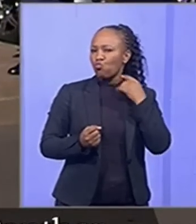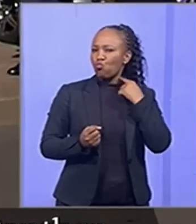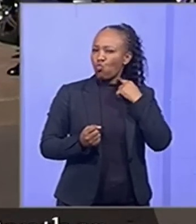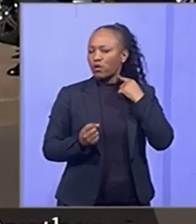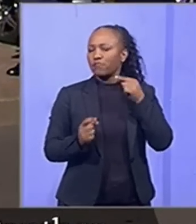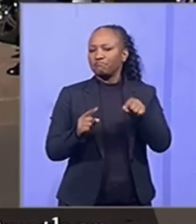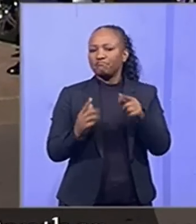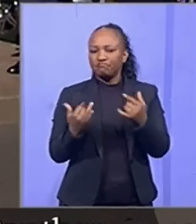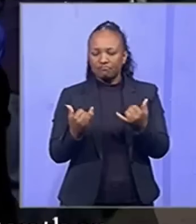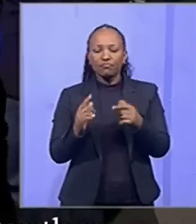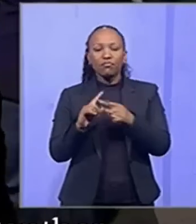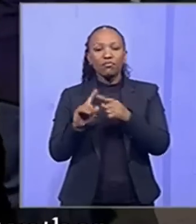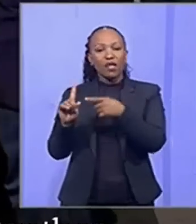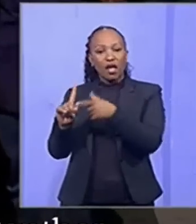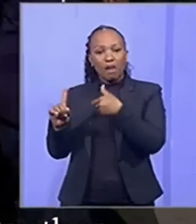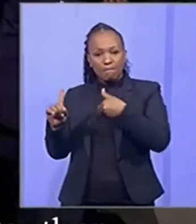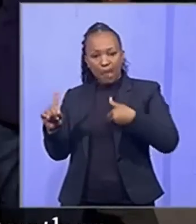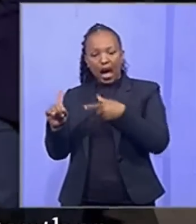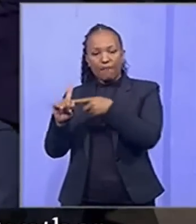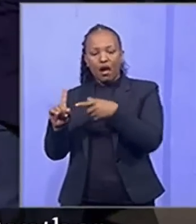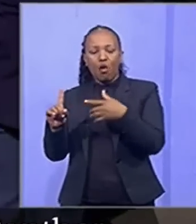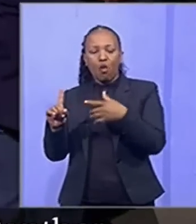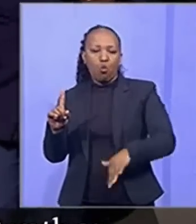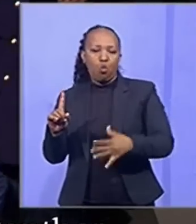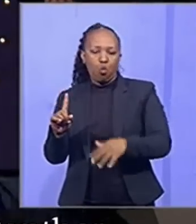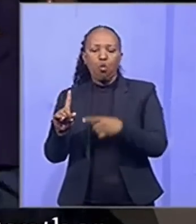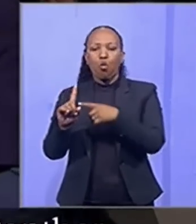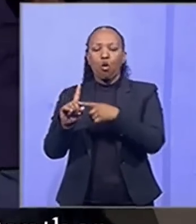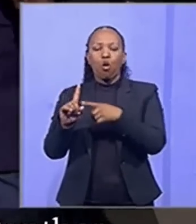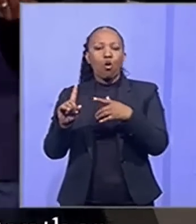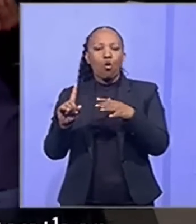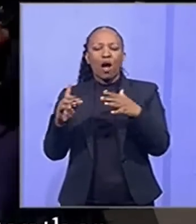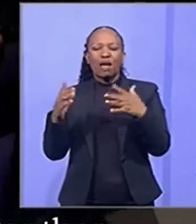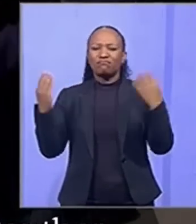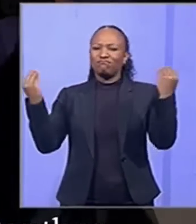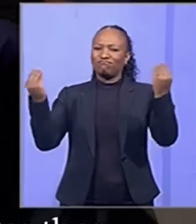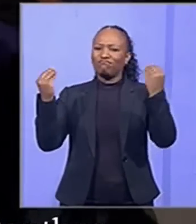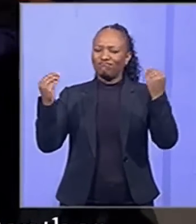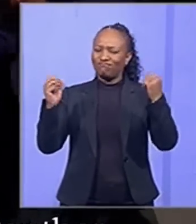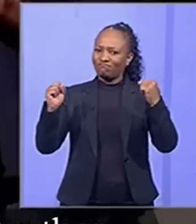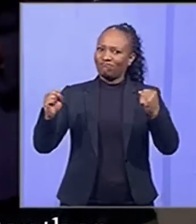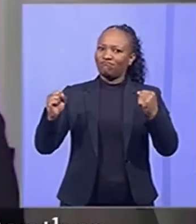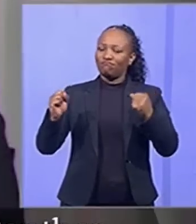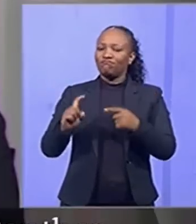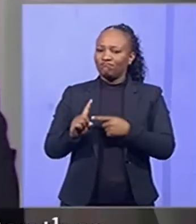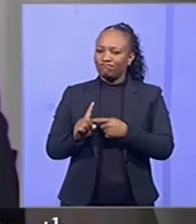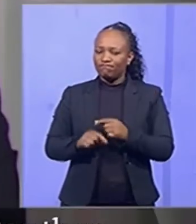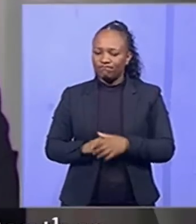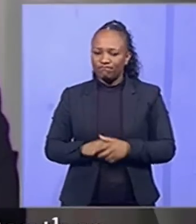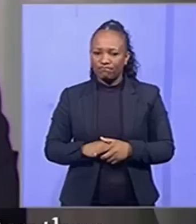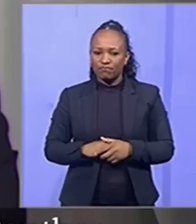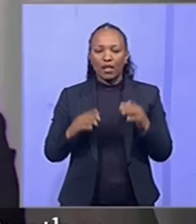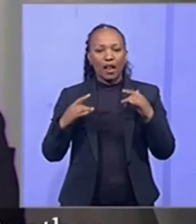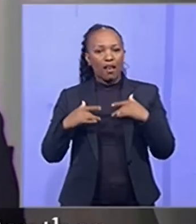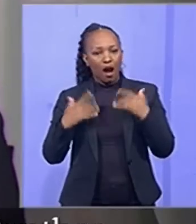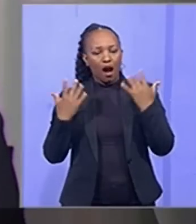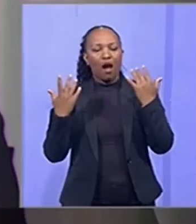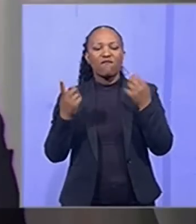na itsege, o ne ilwe tlotla gape ka ntlha semelo sa gagwe se se tsepameng. Her life was